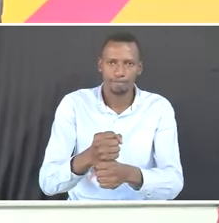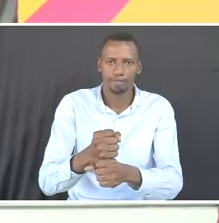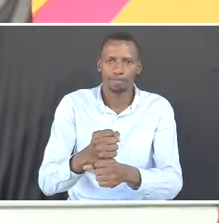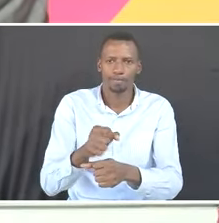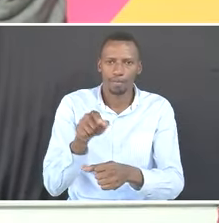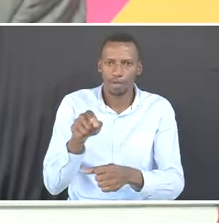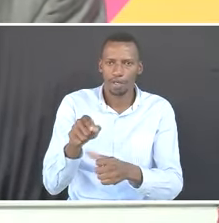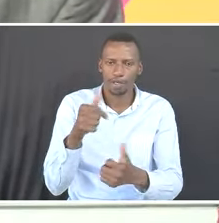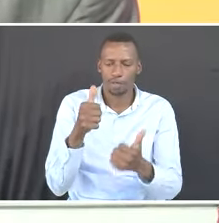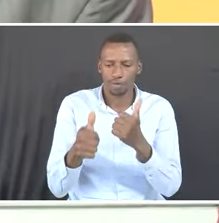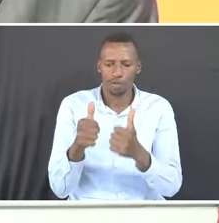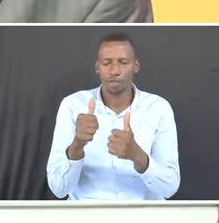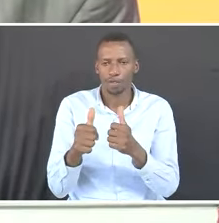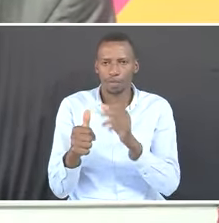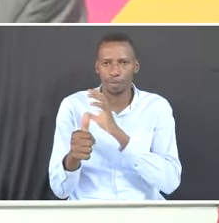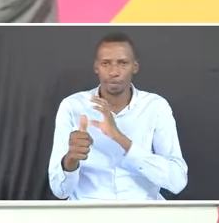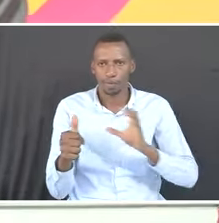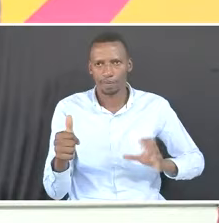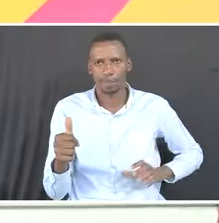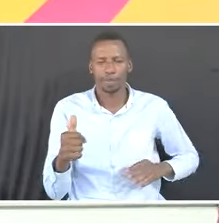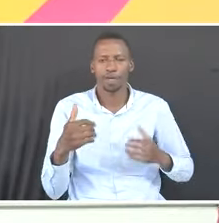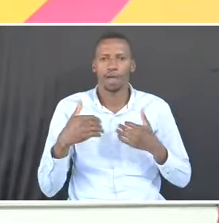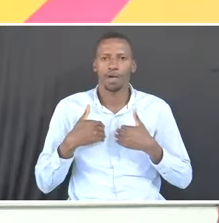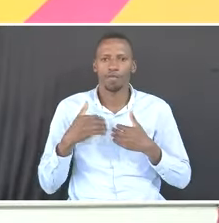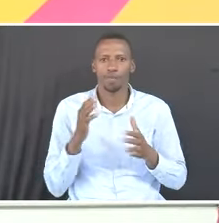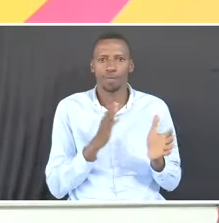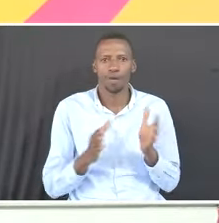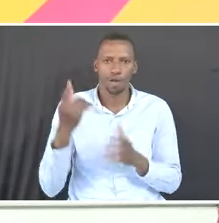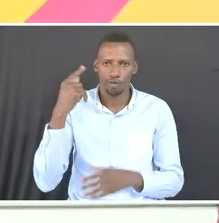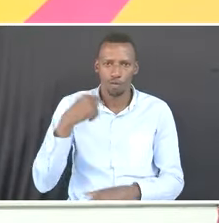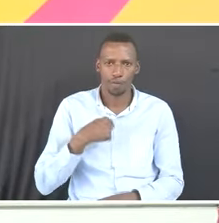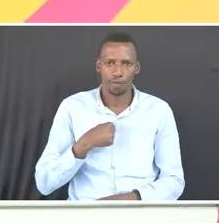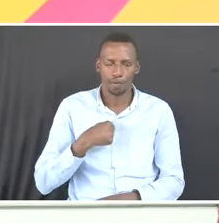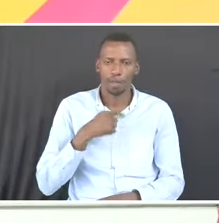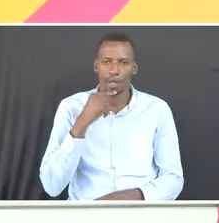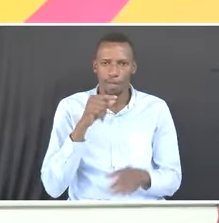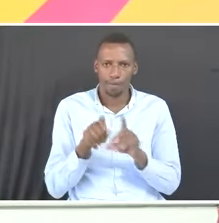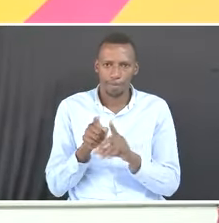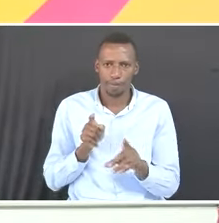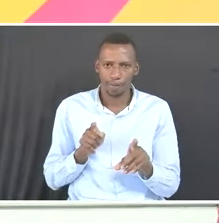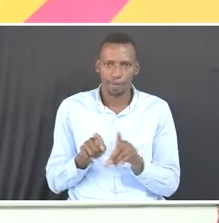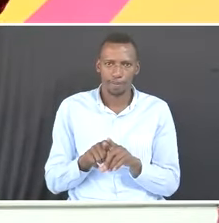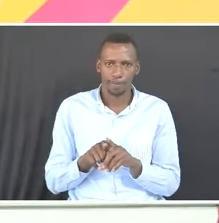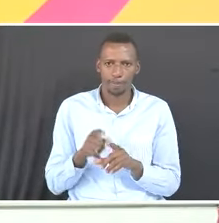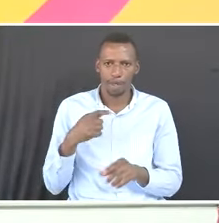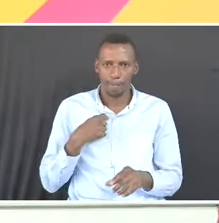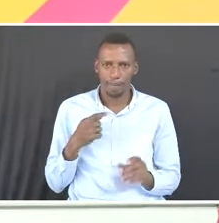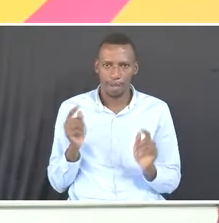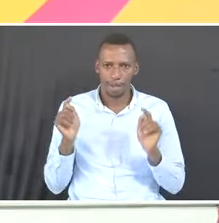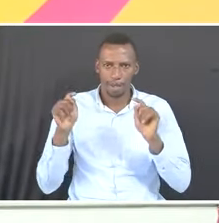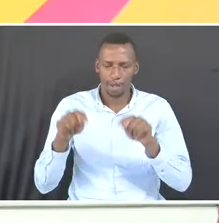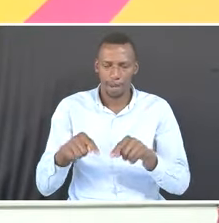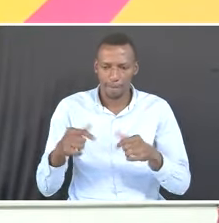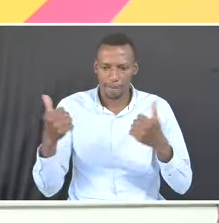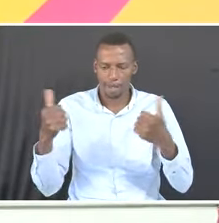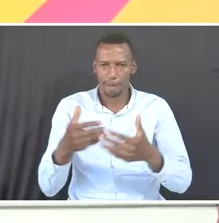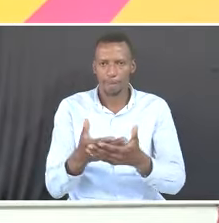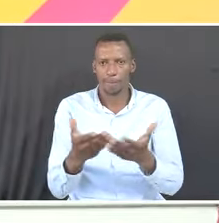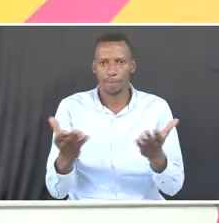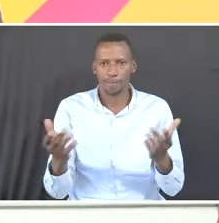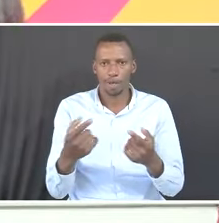Christ Jesus has also held for me. Brethren, I do not count myself to have apprehended, but one thing I